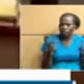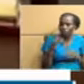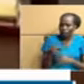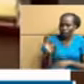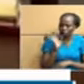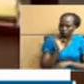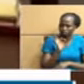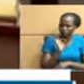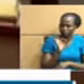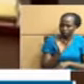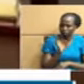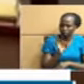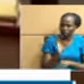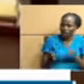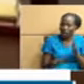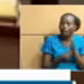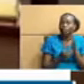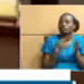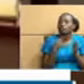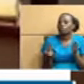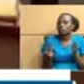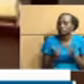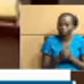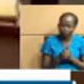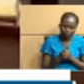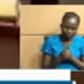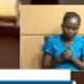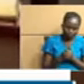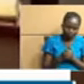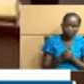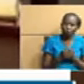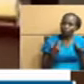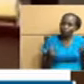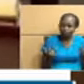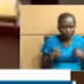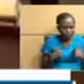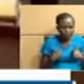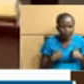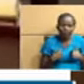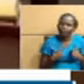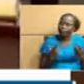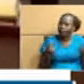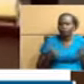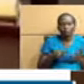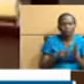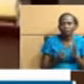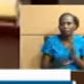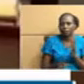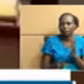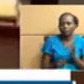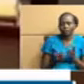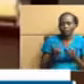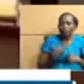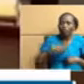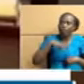job in adding to that voice. So it leaves me with no doubt that there is